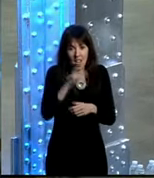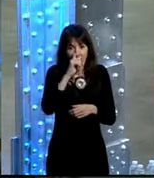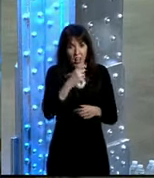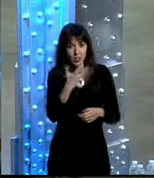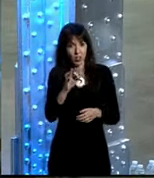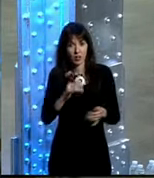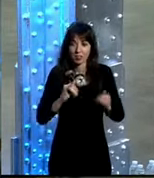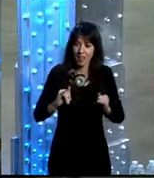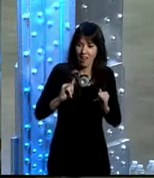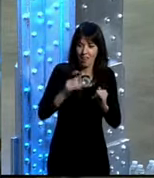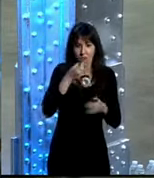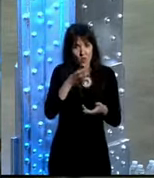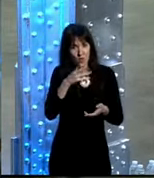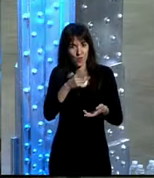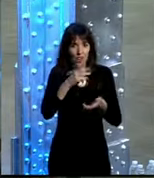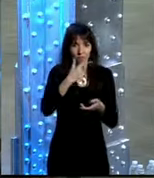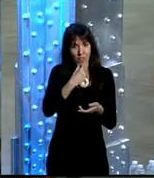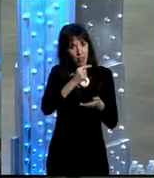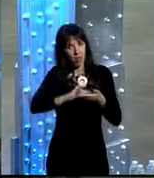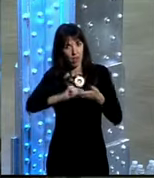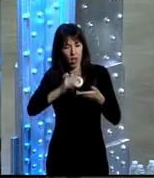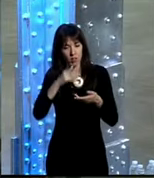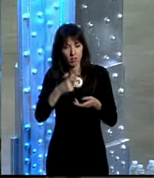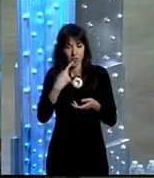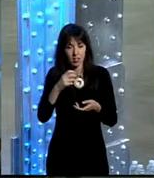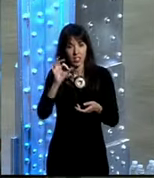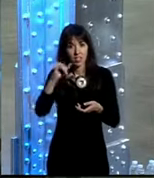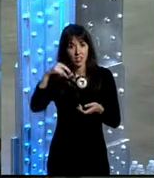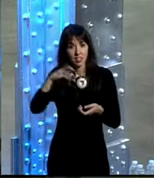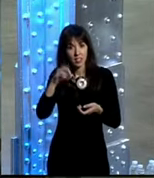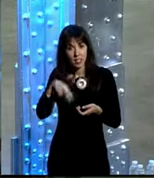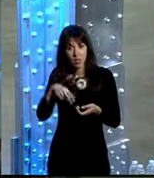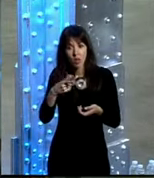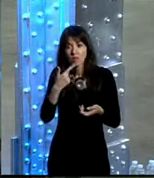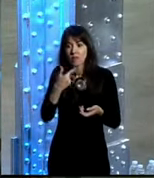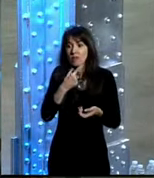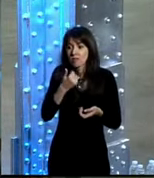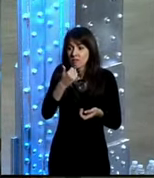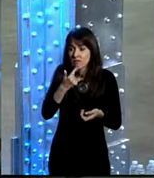are really advanced. In the 50s it was great, but now it's harder to do so. Simons.